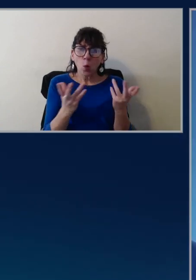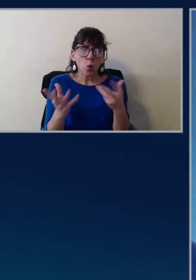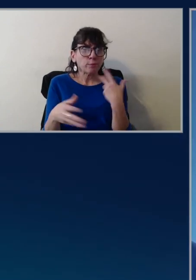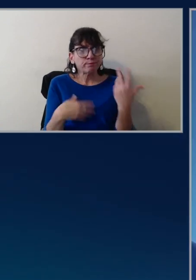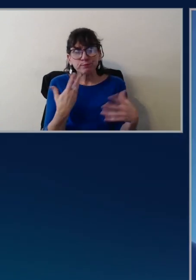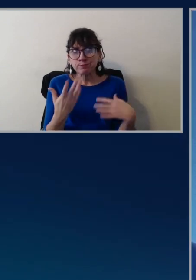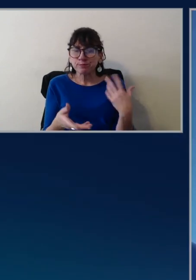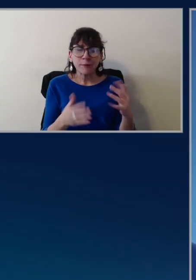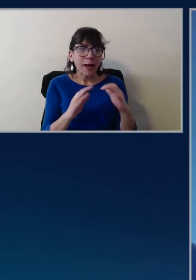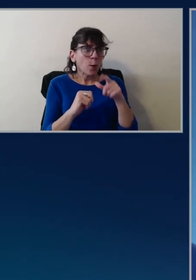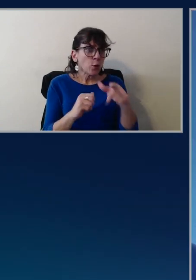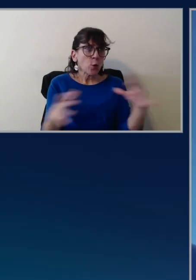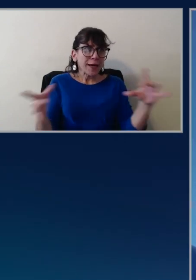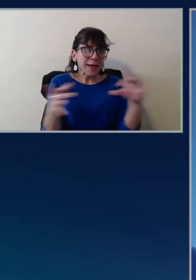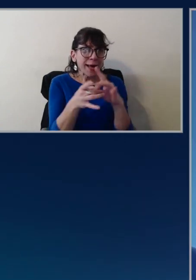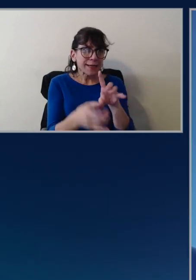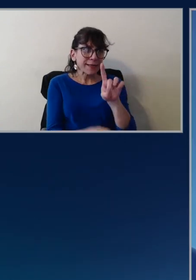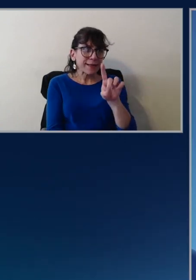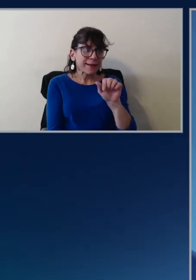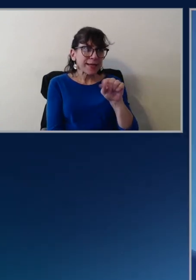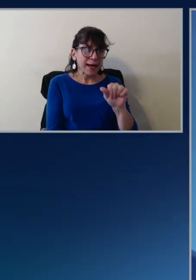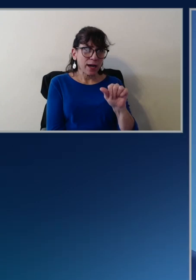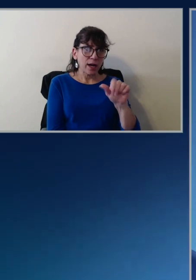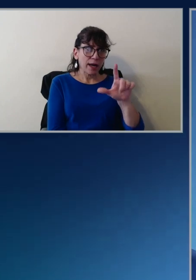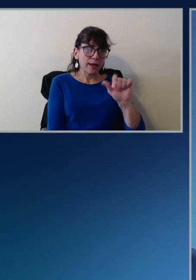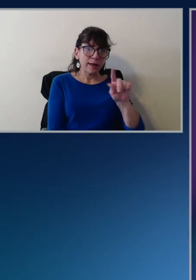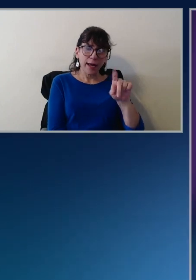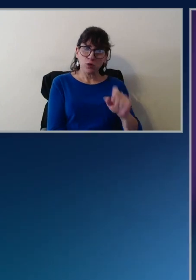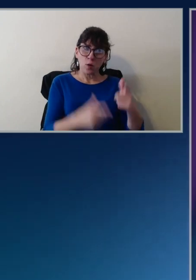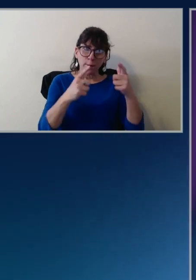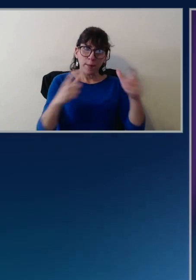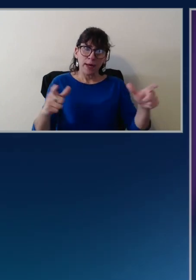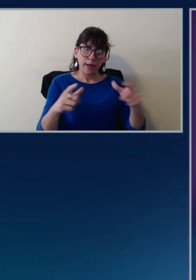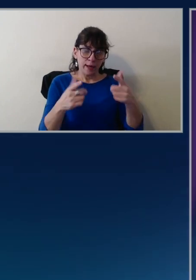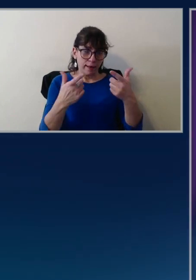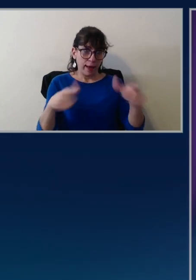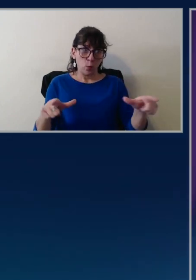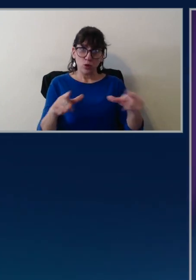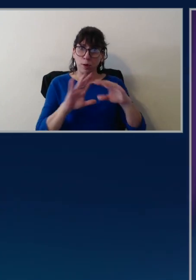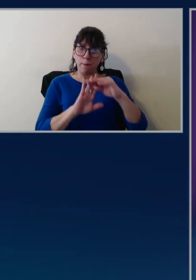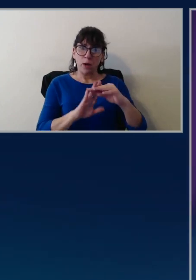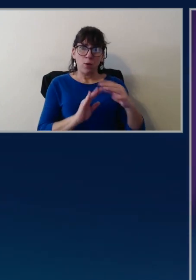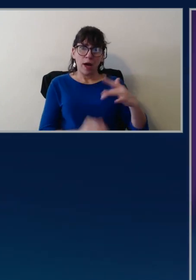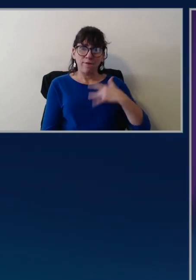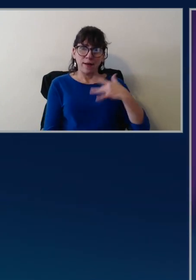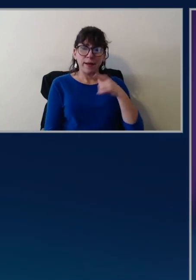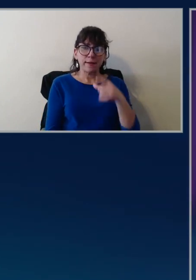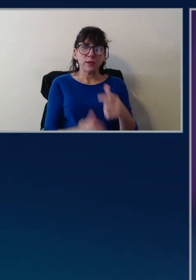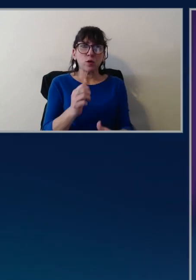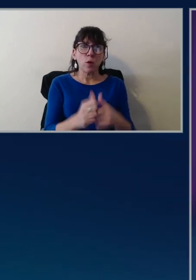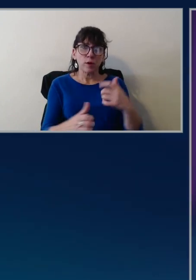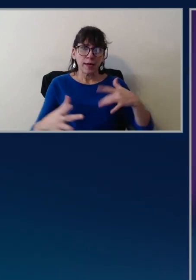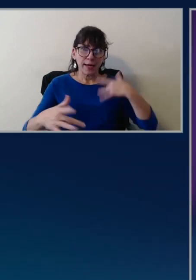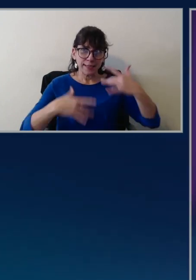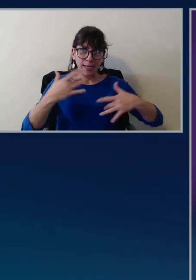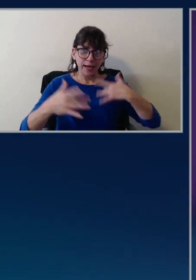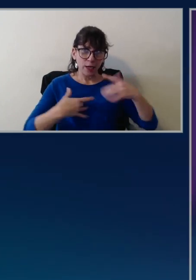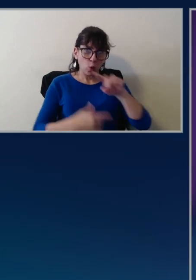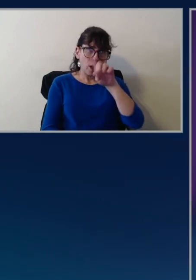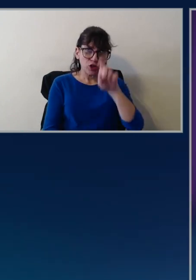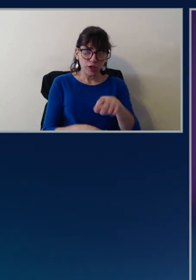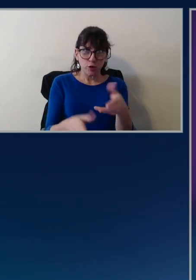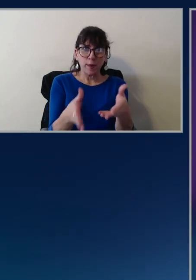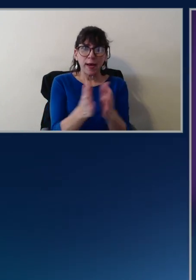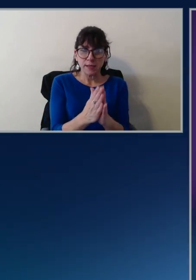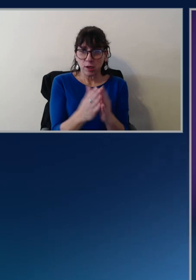How do you connect a data lake to a large language model? What's the deal there? Yes, definitely. So honestly, I feel like this is probably the most exciting question to be asking right now.